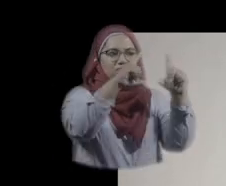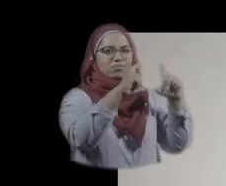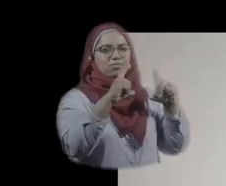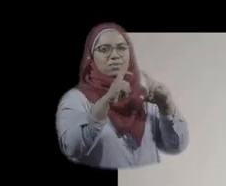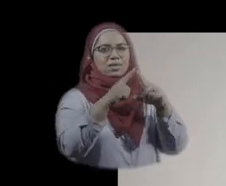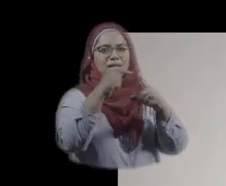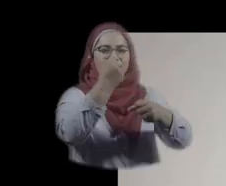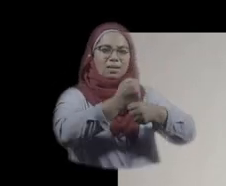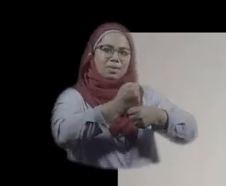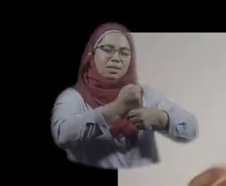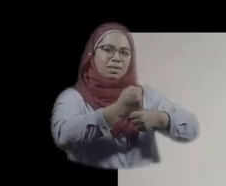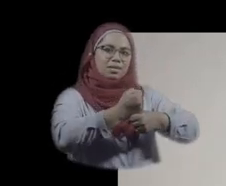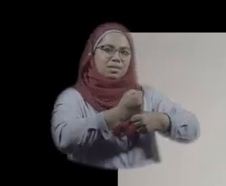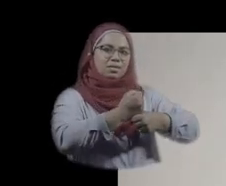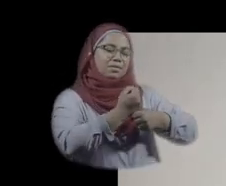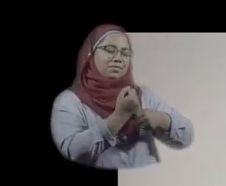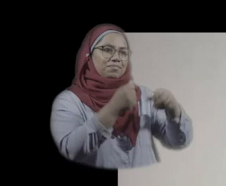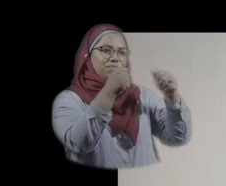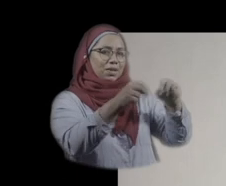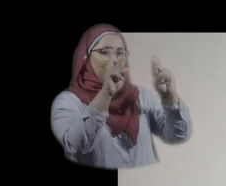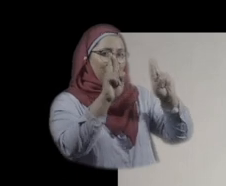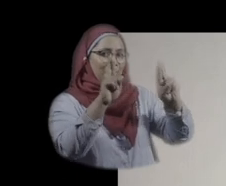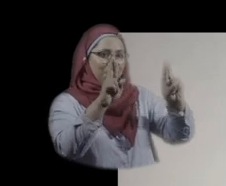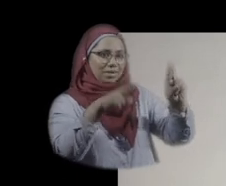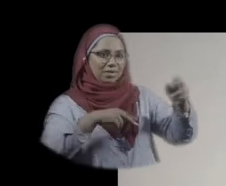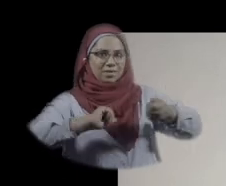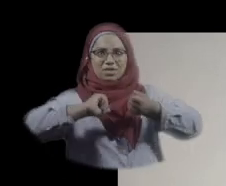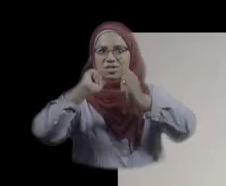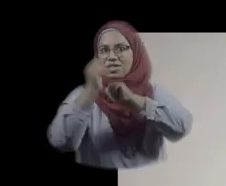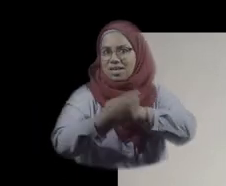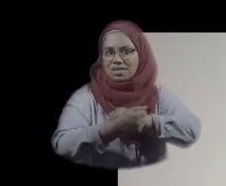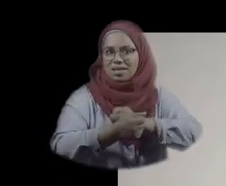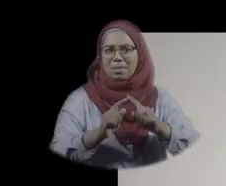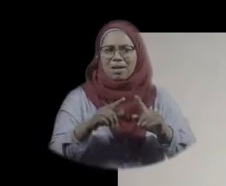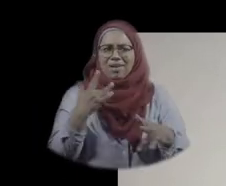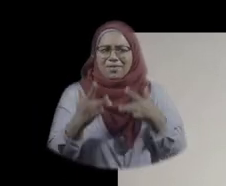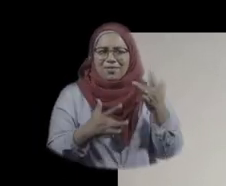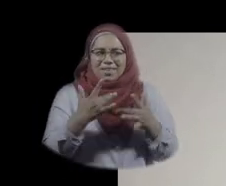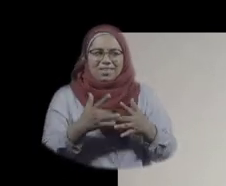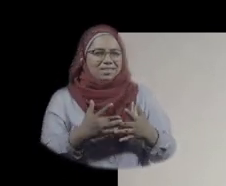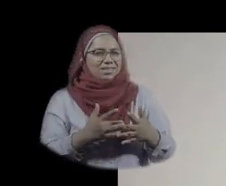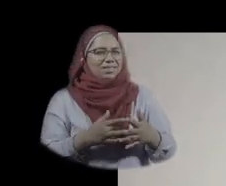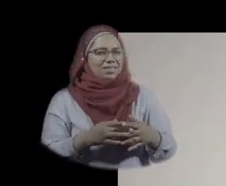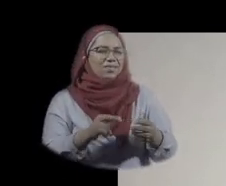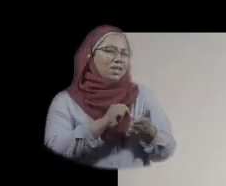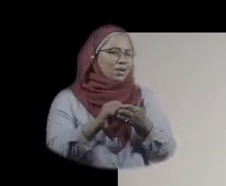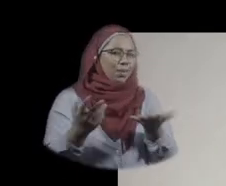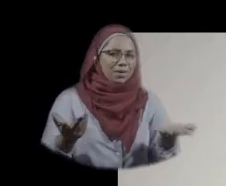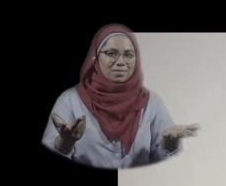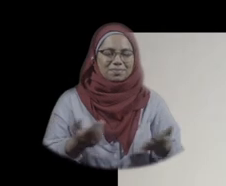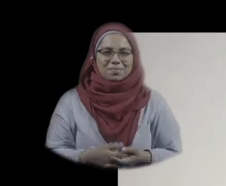of those like yolarna tag hoping you know this will change someday but I feel like it's still very